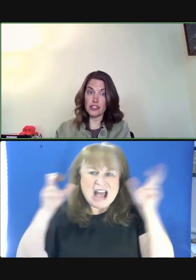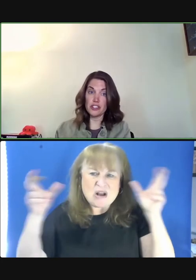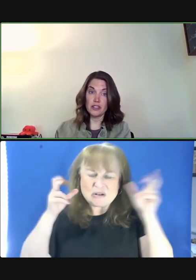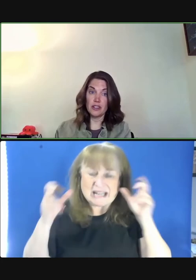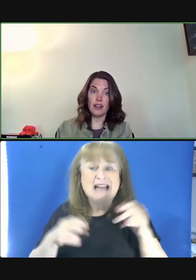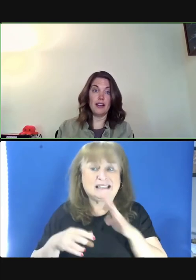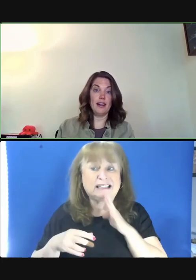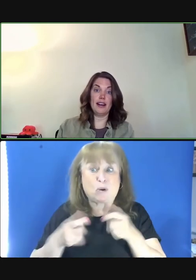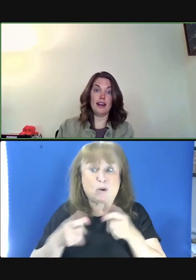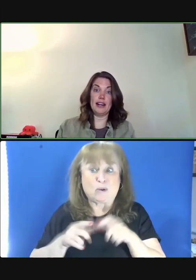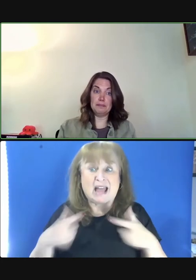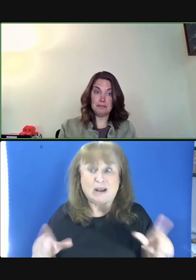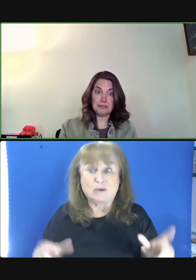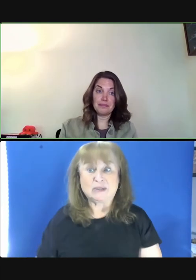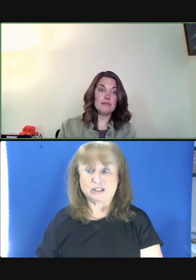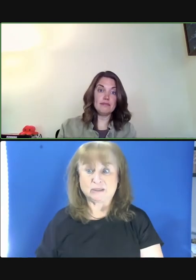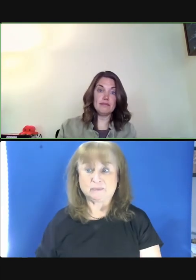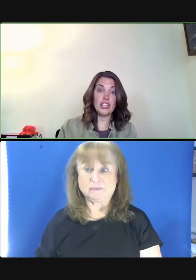spoken language?